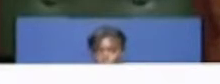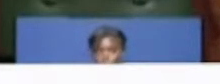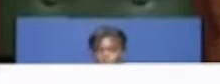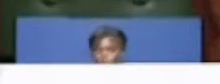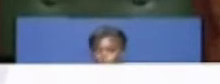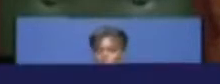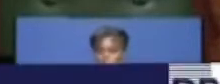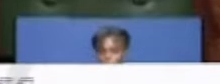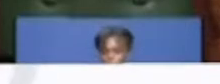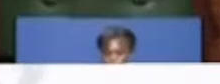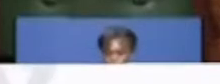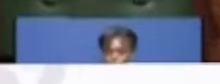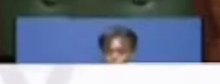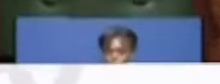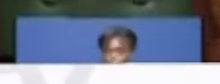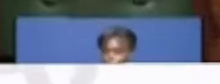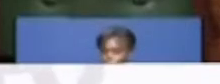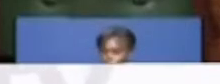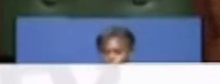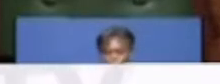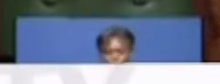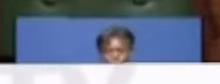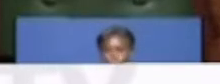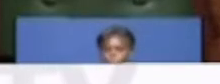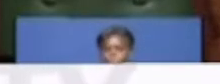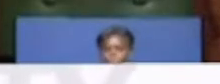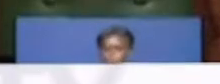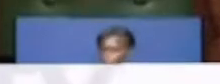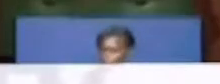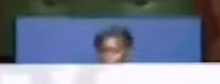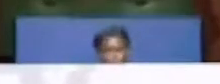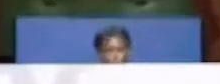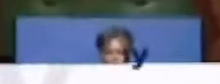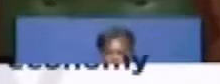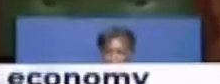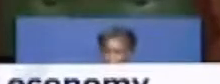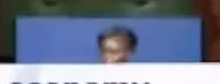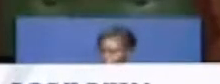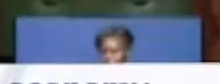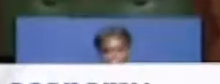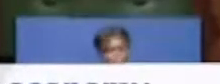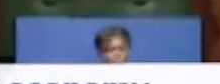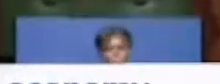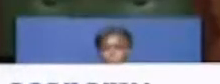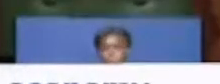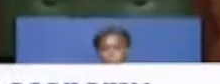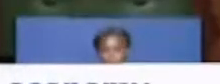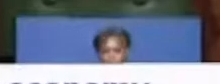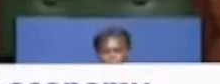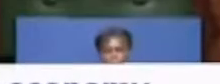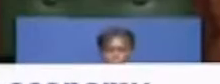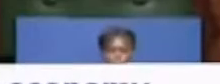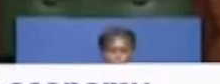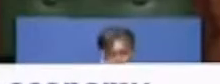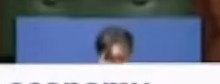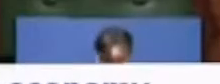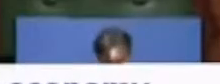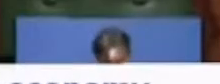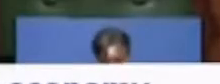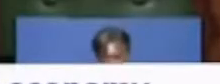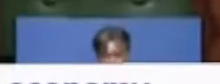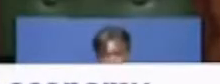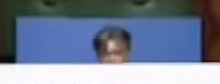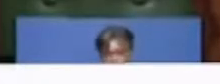before, we are not competitors, but rather comrades with a shared dream, which will be achieved much